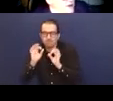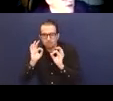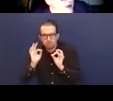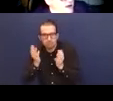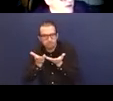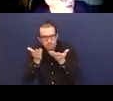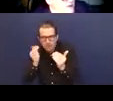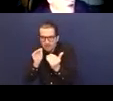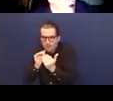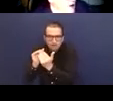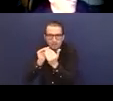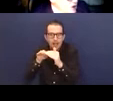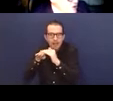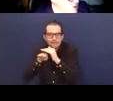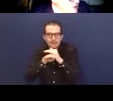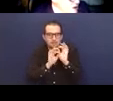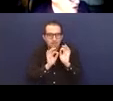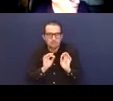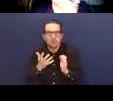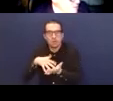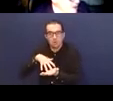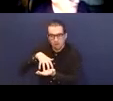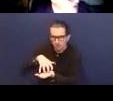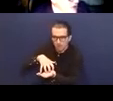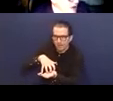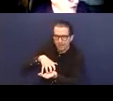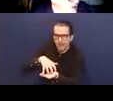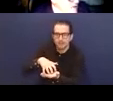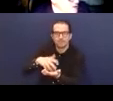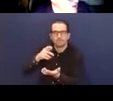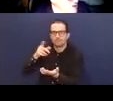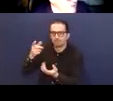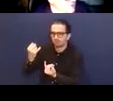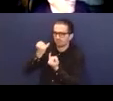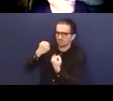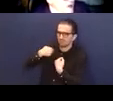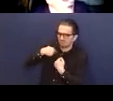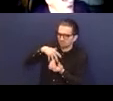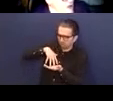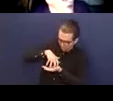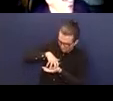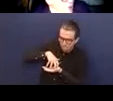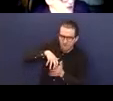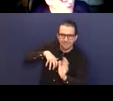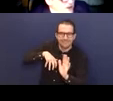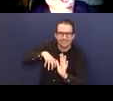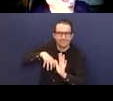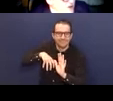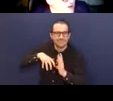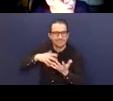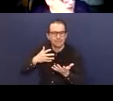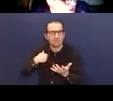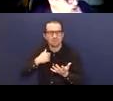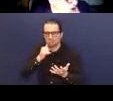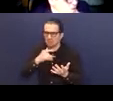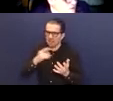this indicator is our chosen preference to that in the disability movement. Quality of education,